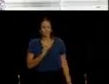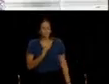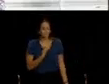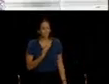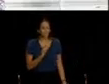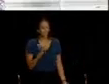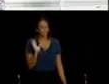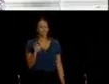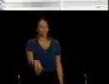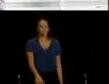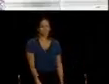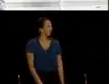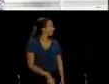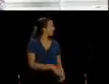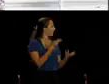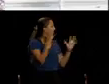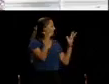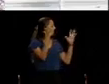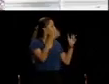And